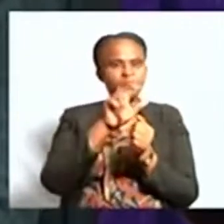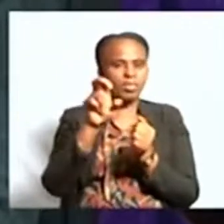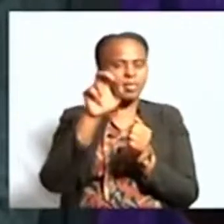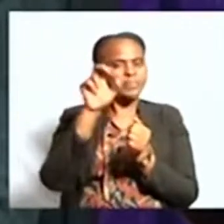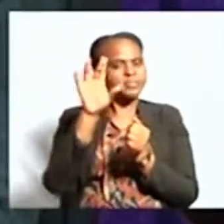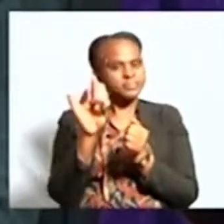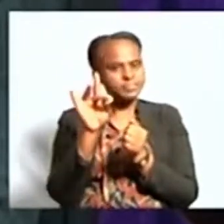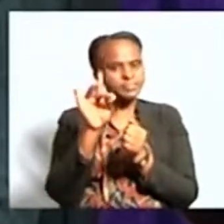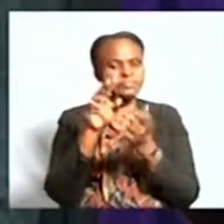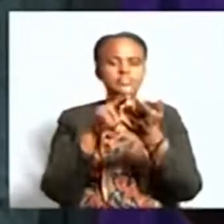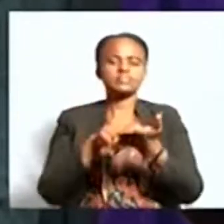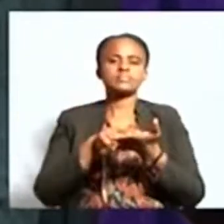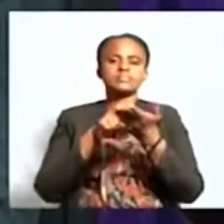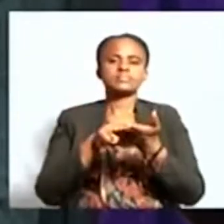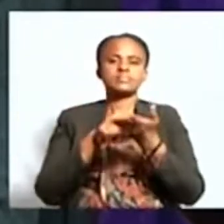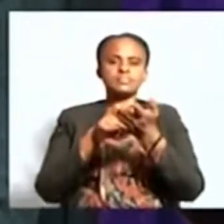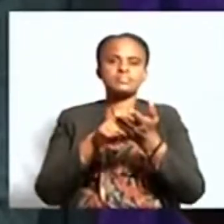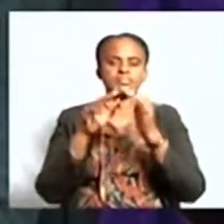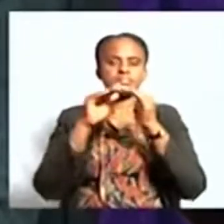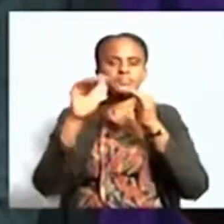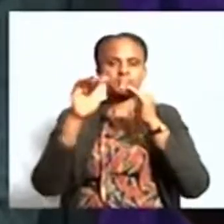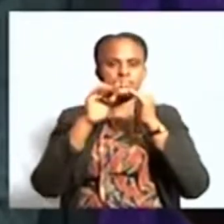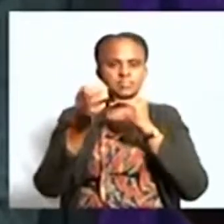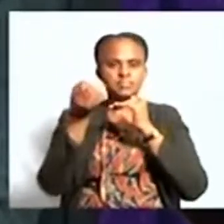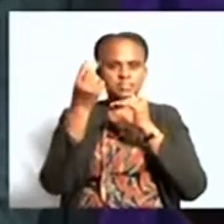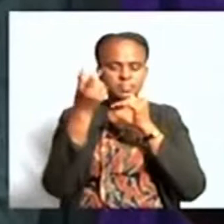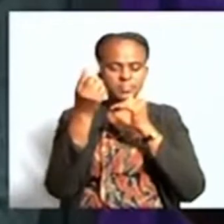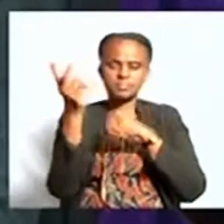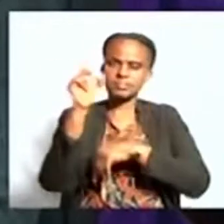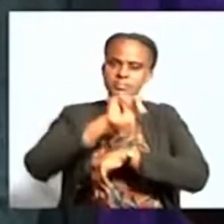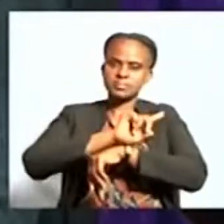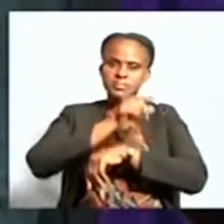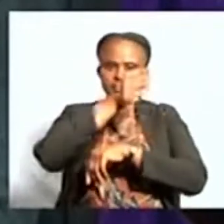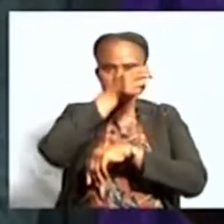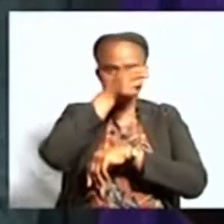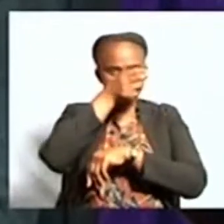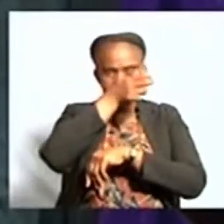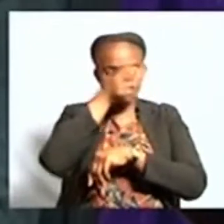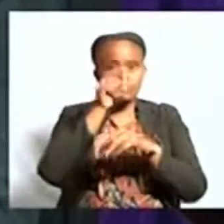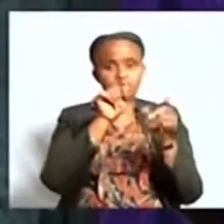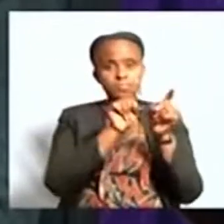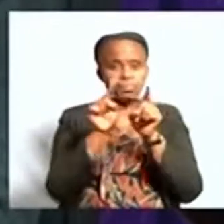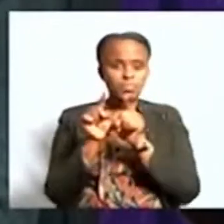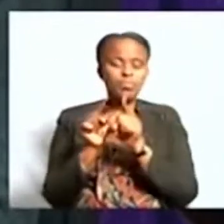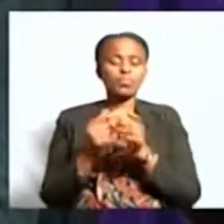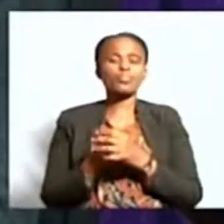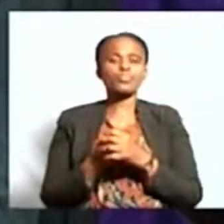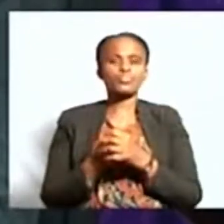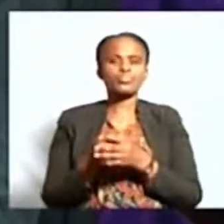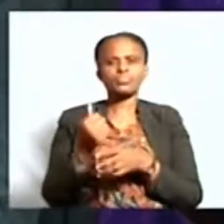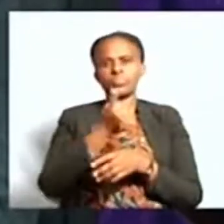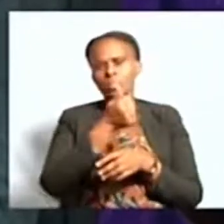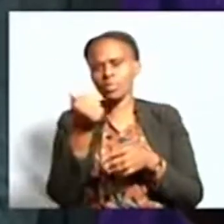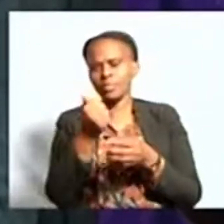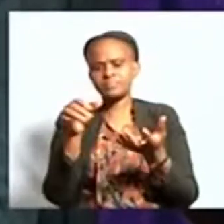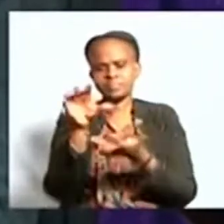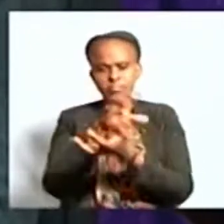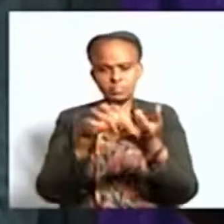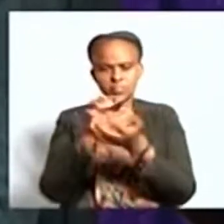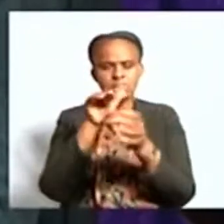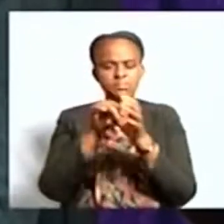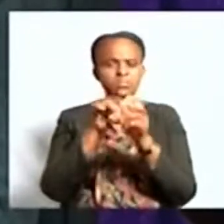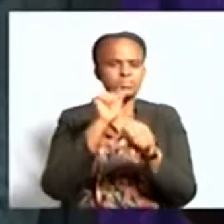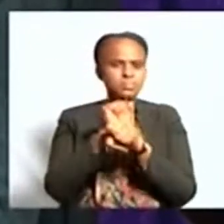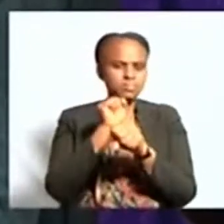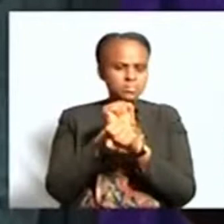349,308 represented an average of 12 days. Therefore, any disruptions in